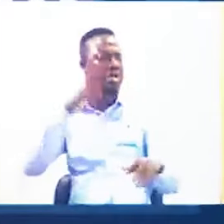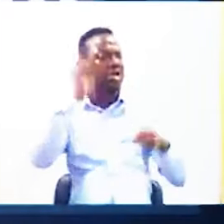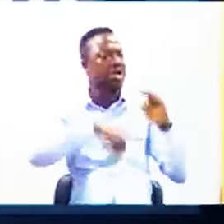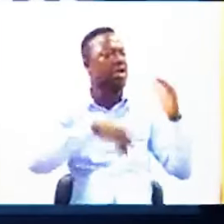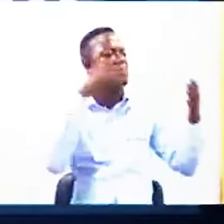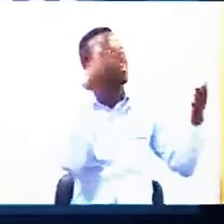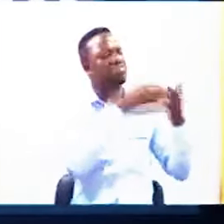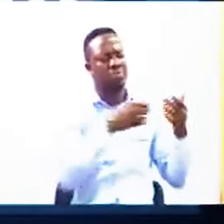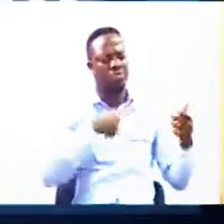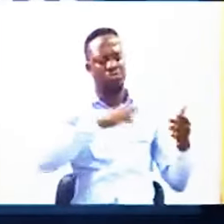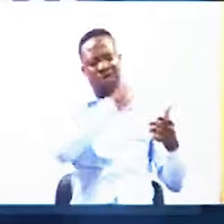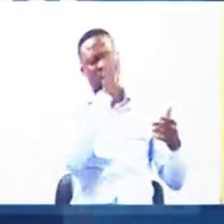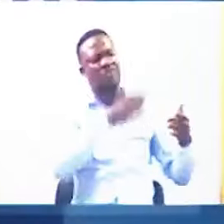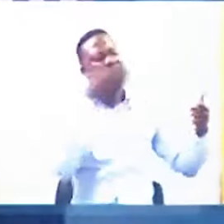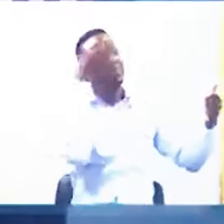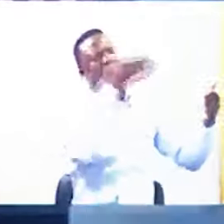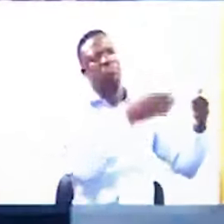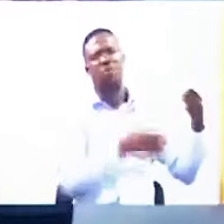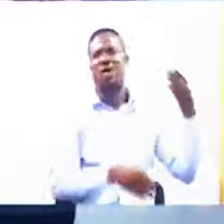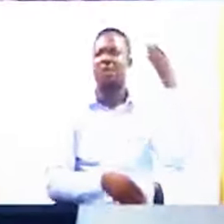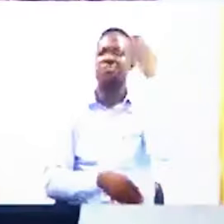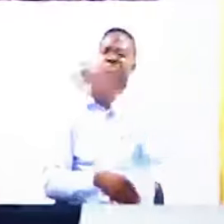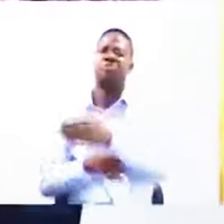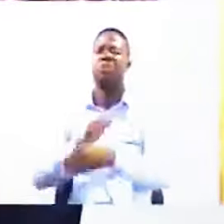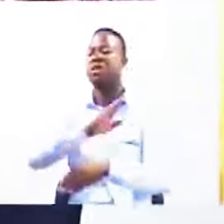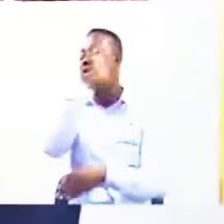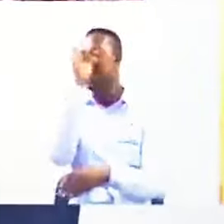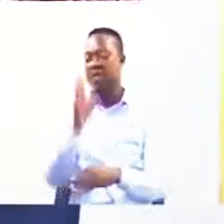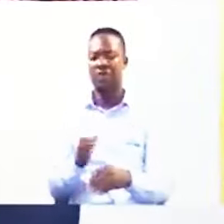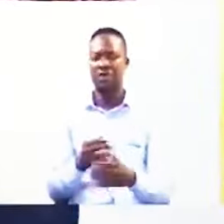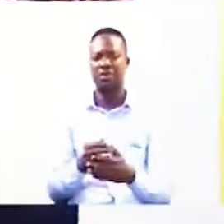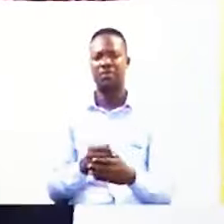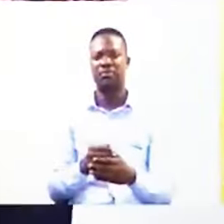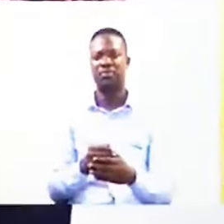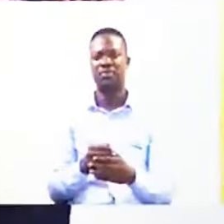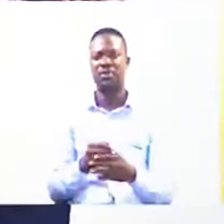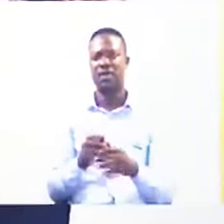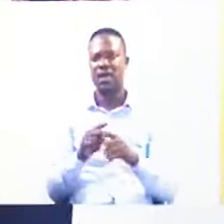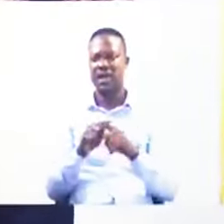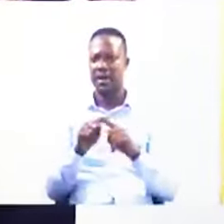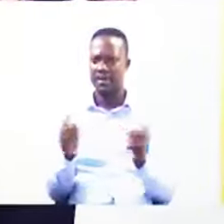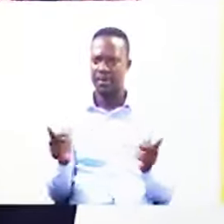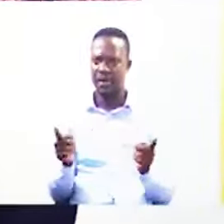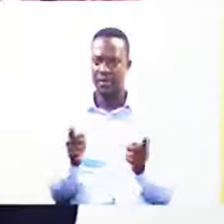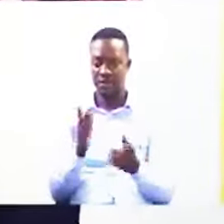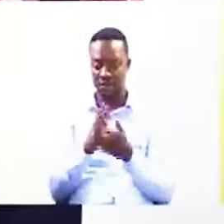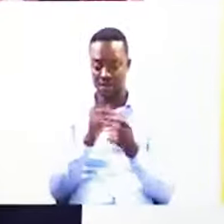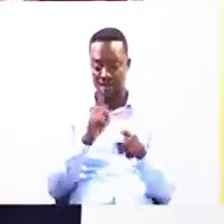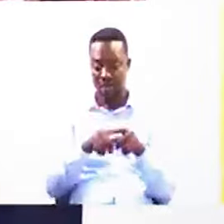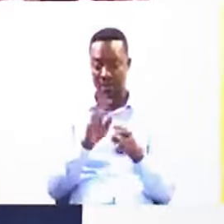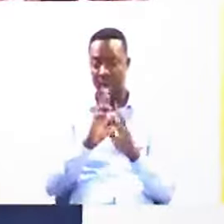See, it is a fact that a gentle answer turns away wrath.